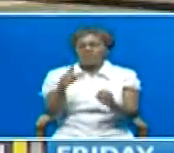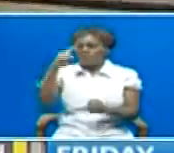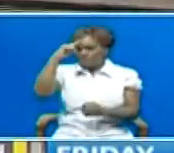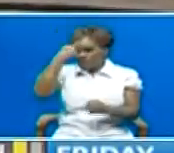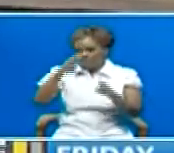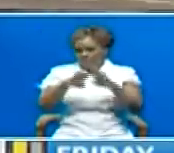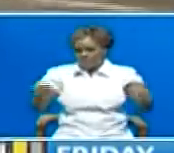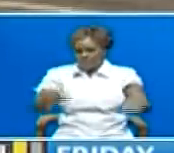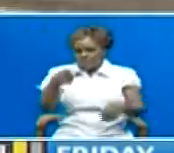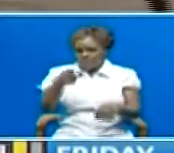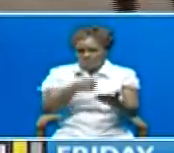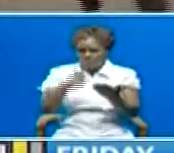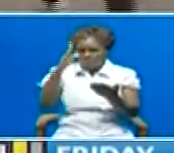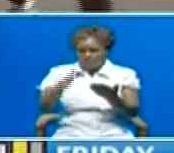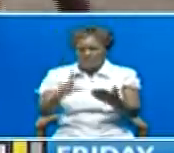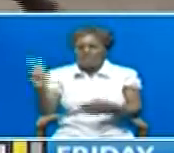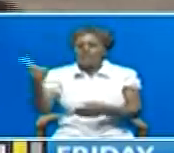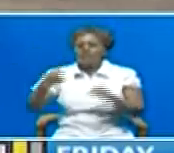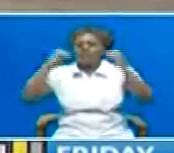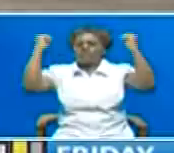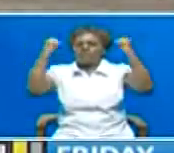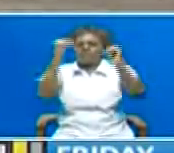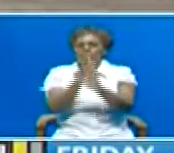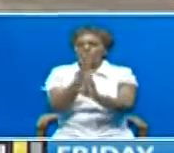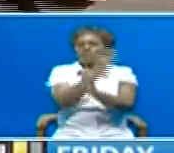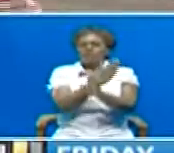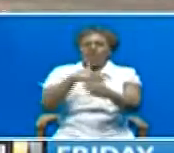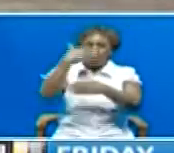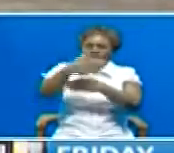step onto the court this weekend for the Nairobi Championship before next week's